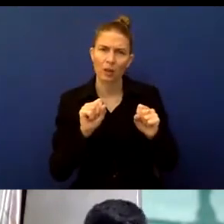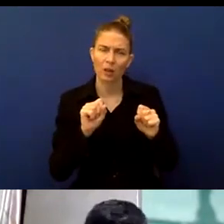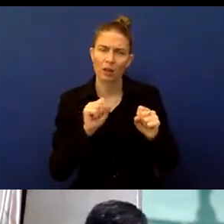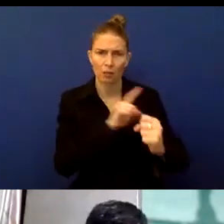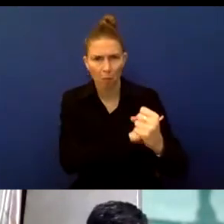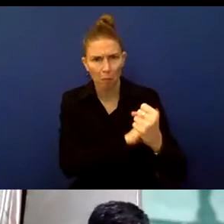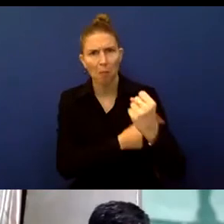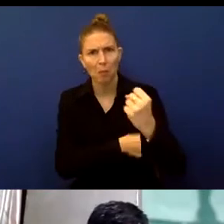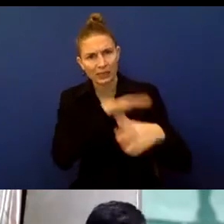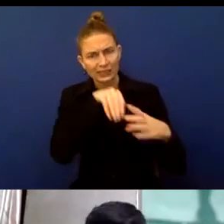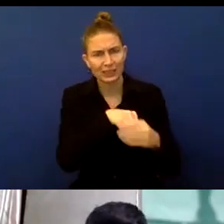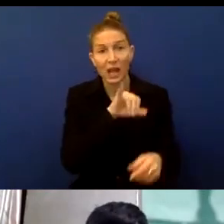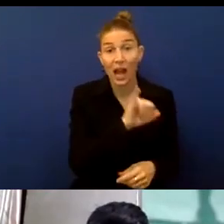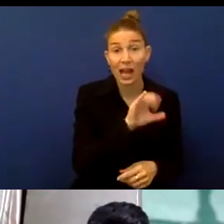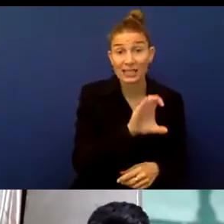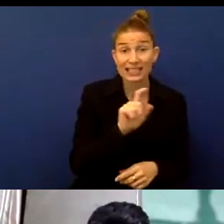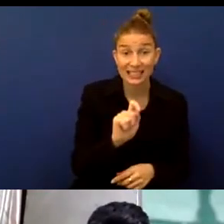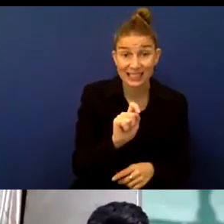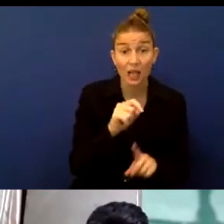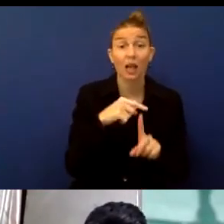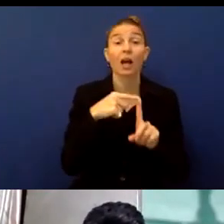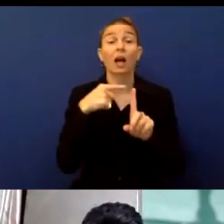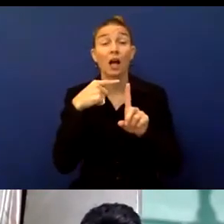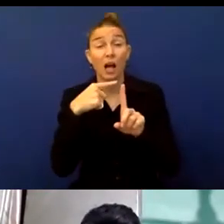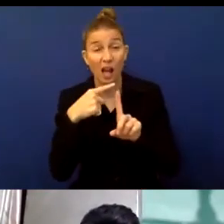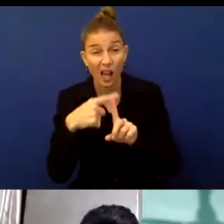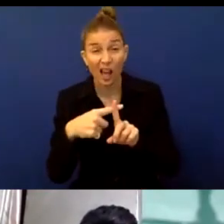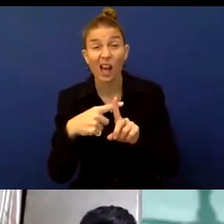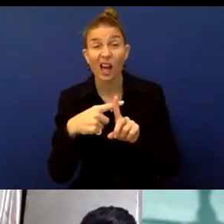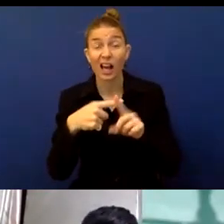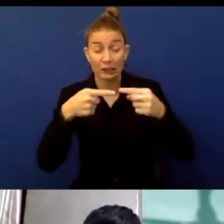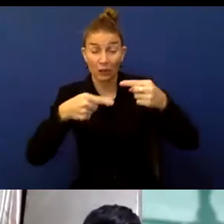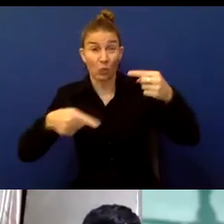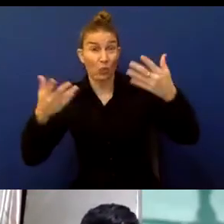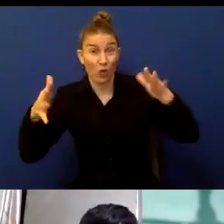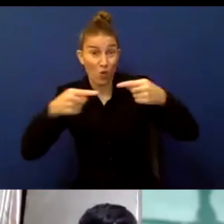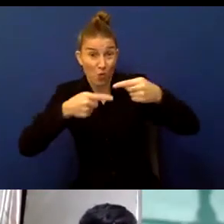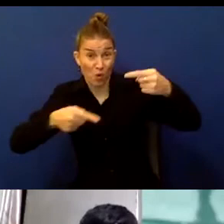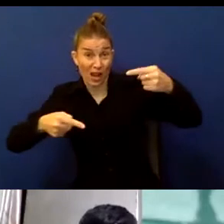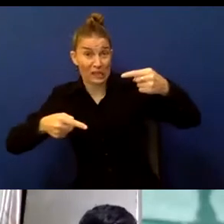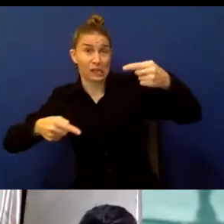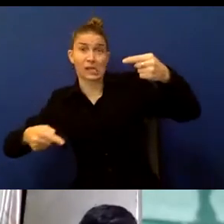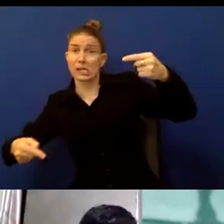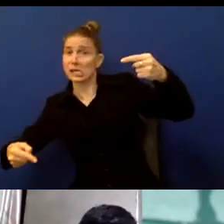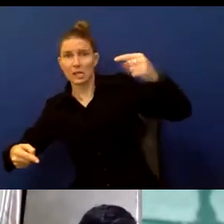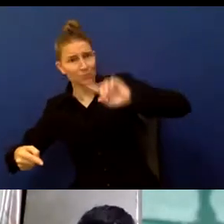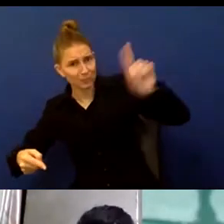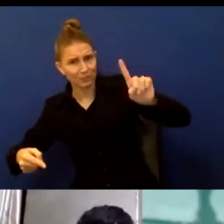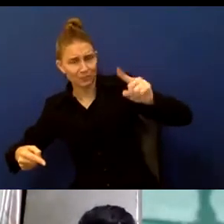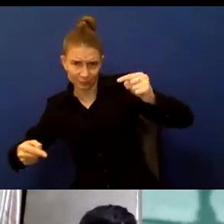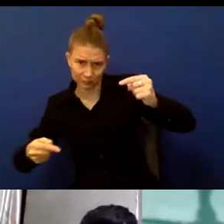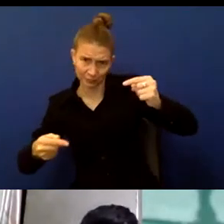in ICT and to reduce the already widened gap on the digital divide, where we feel that